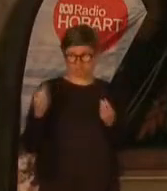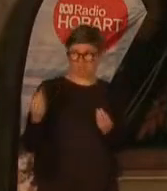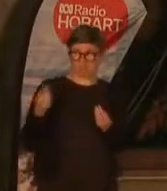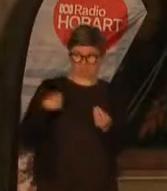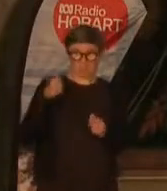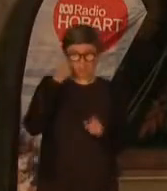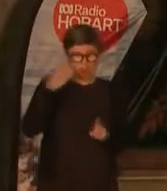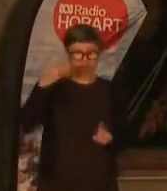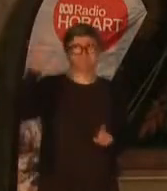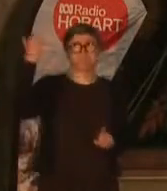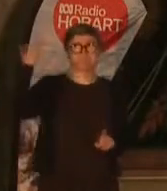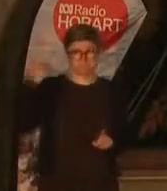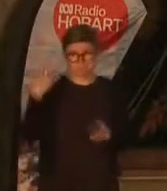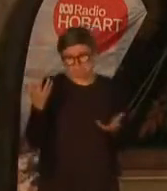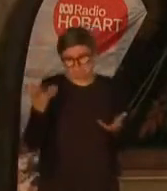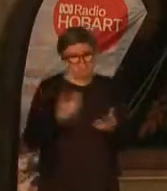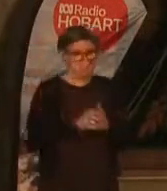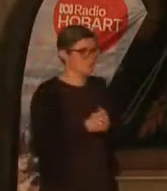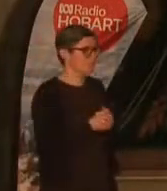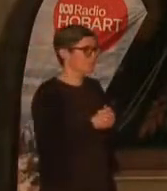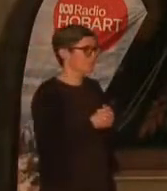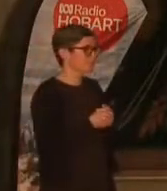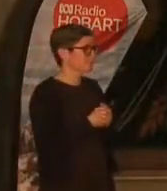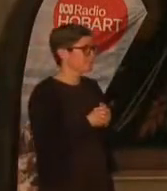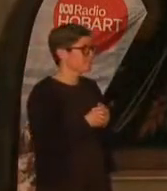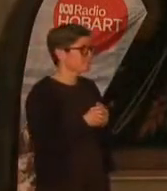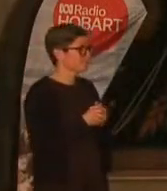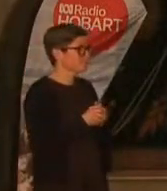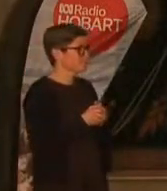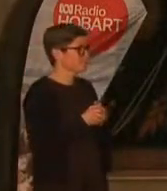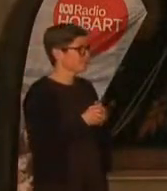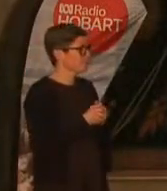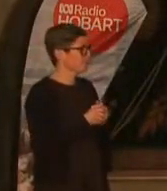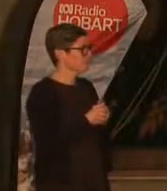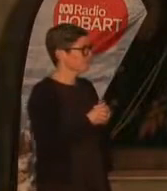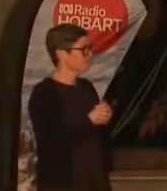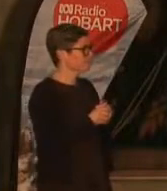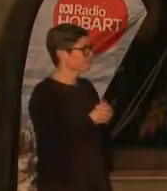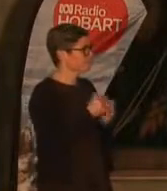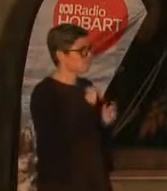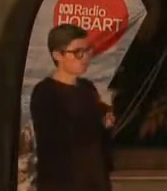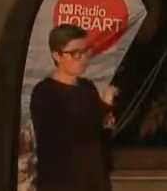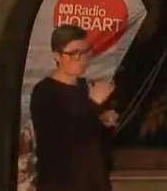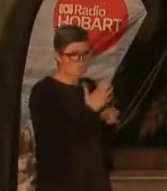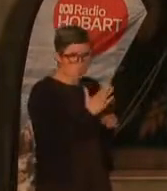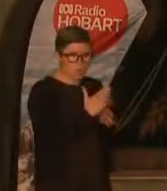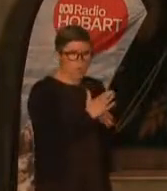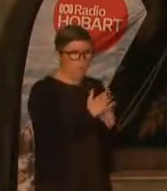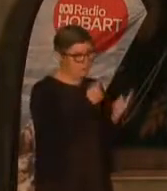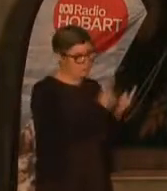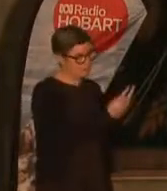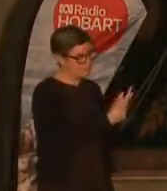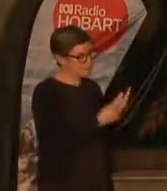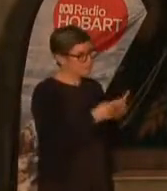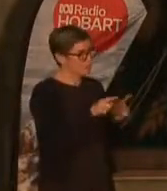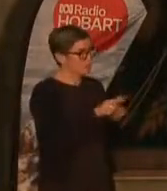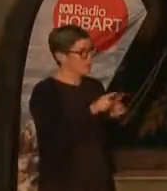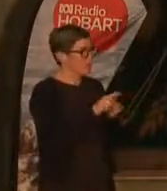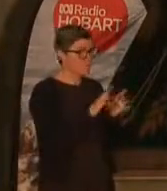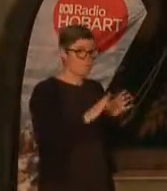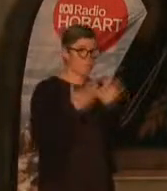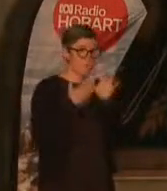really long time. And I like the fact that each of your work and your contributions are probably the first of